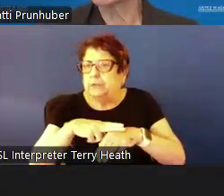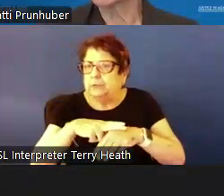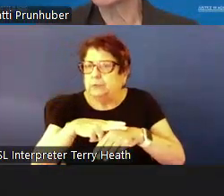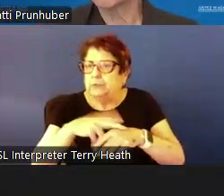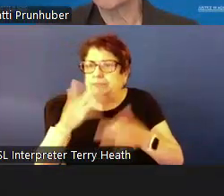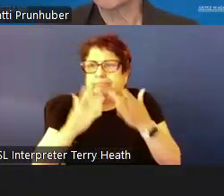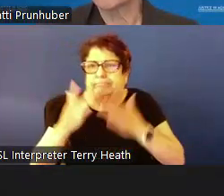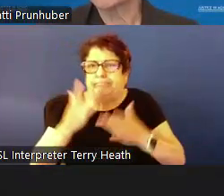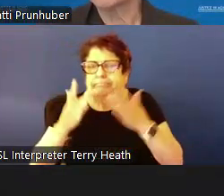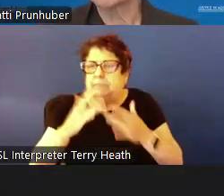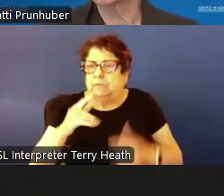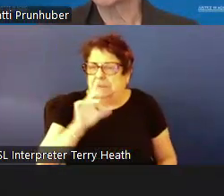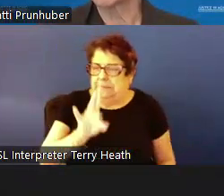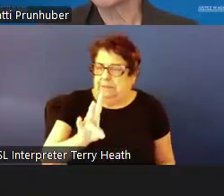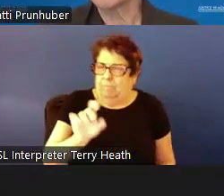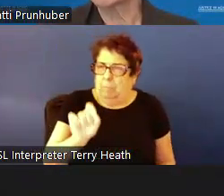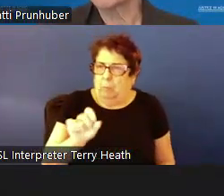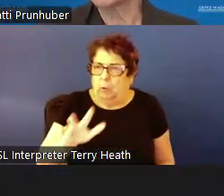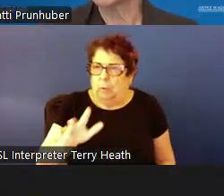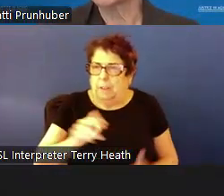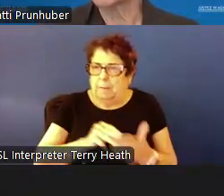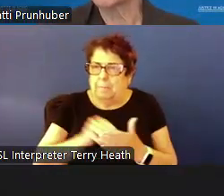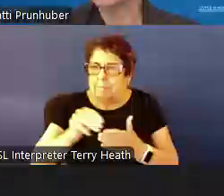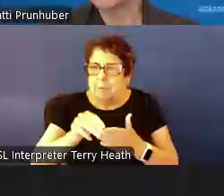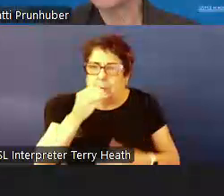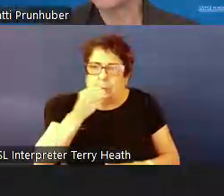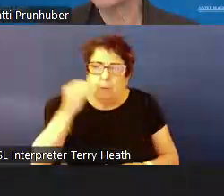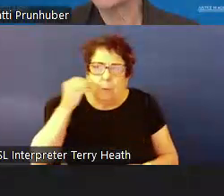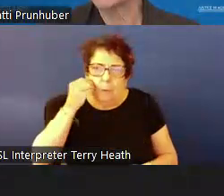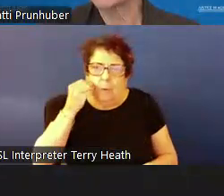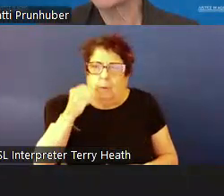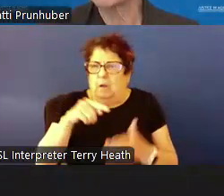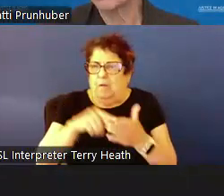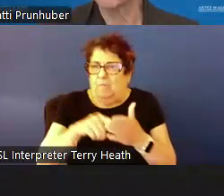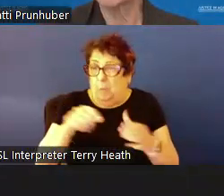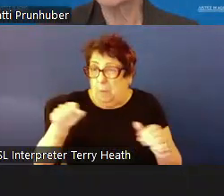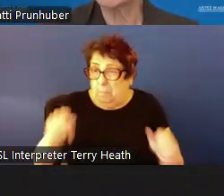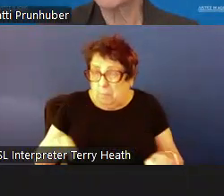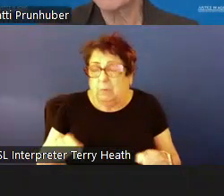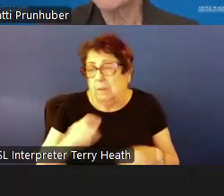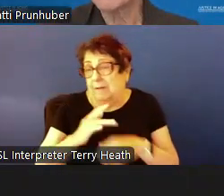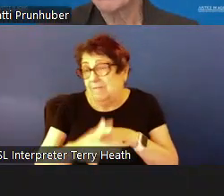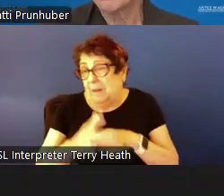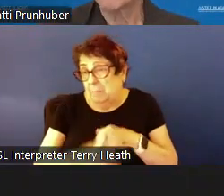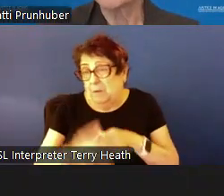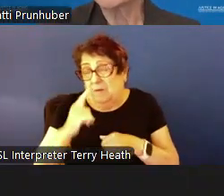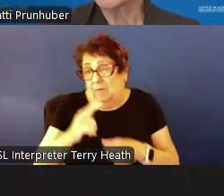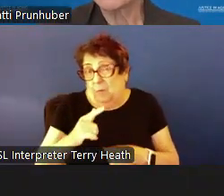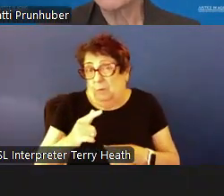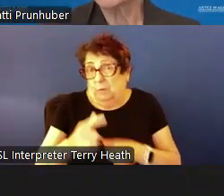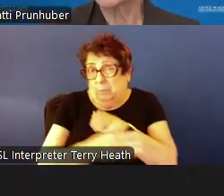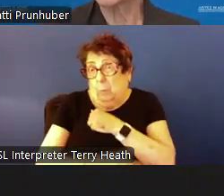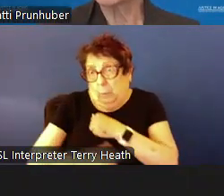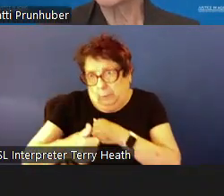7.3 million homes that are affordable and available for extremely low income renters. Or put another way, our